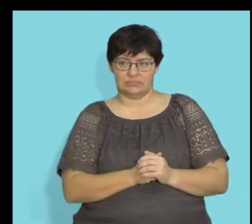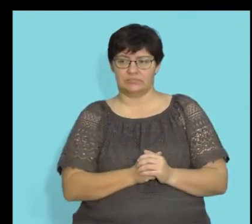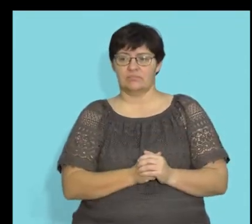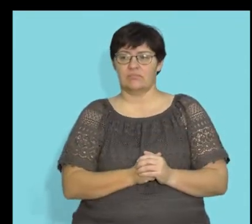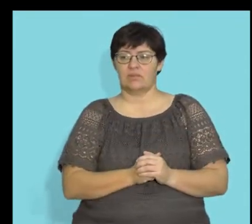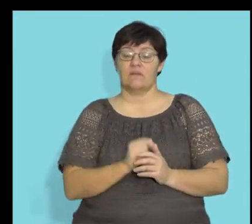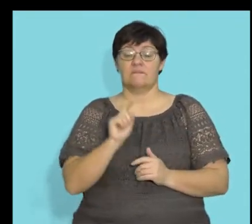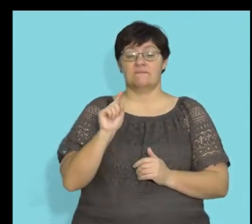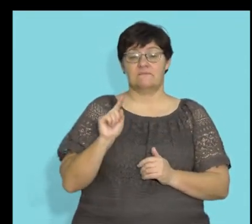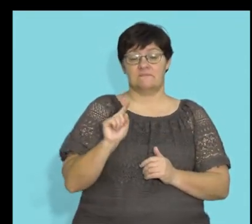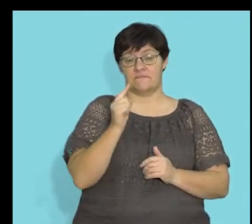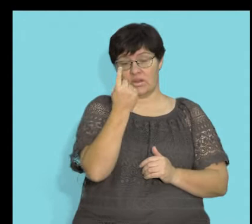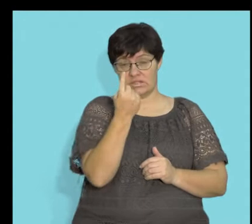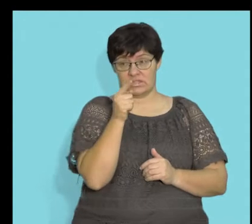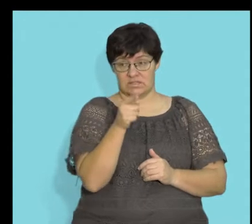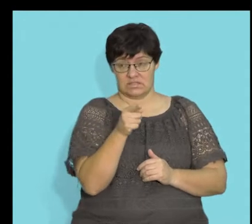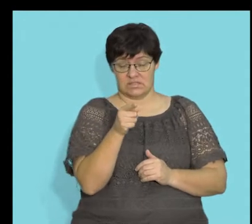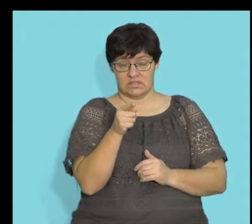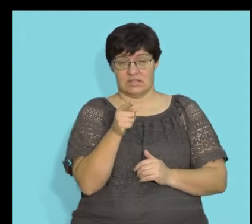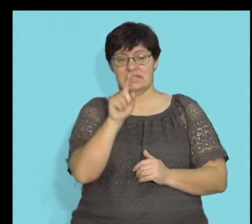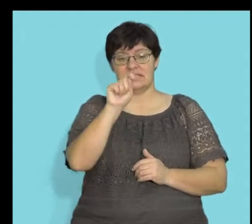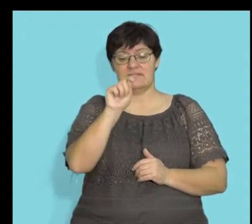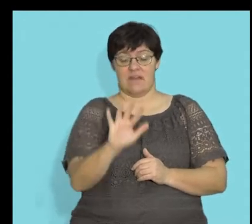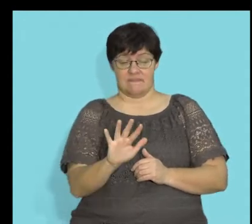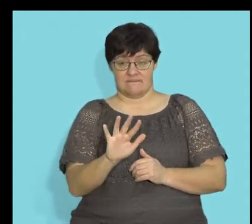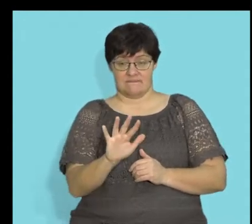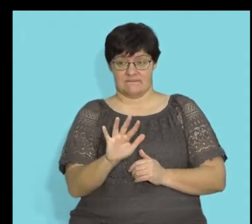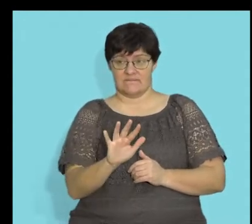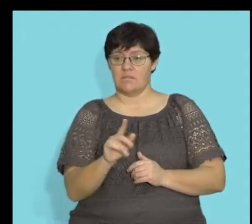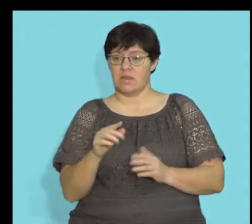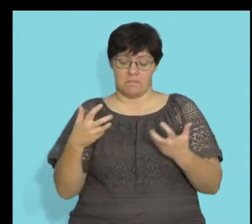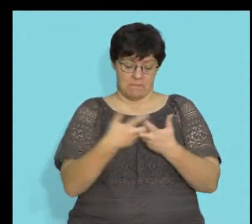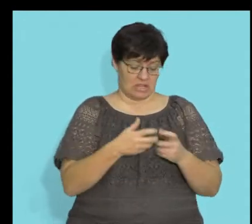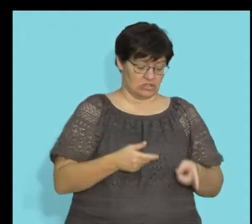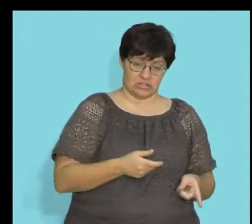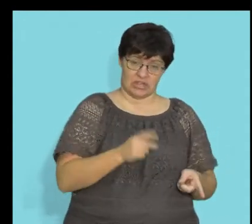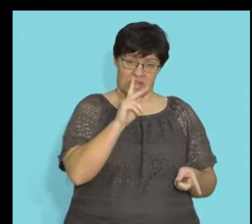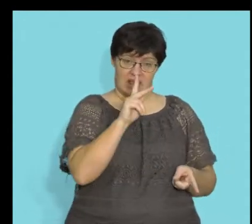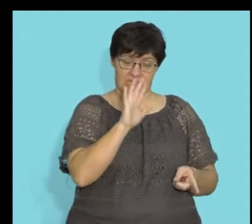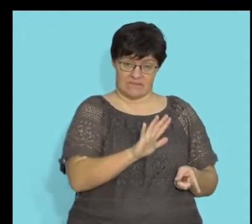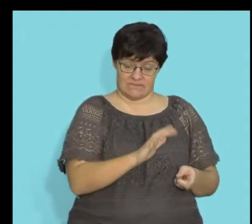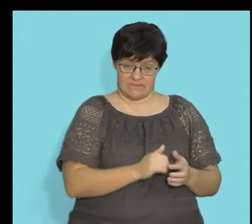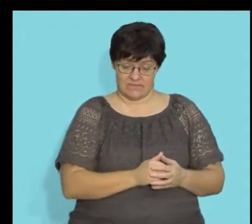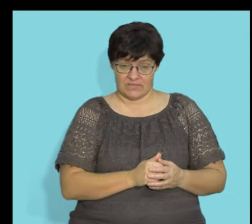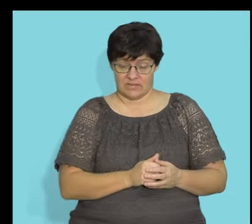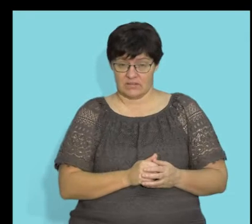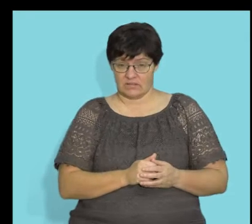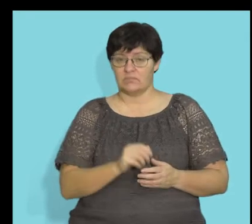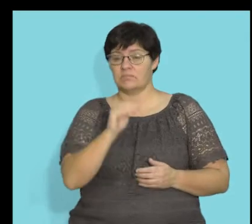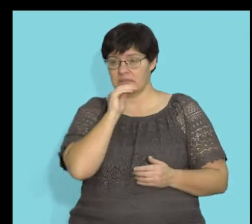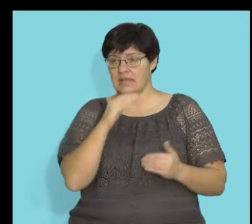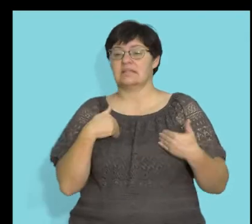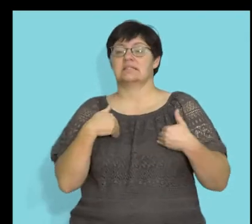We can see that the first part of the sum is t5, which matches the k5. So that's